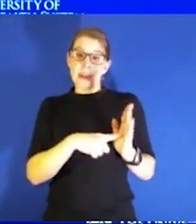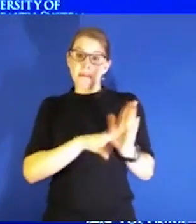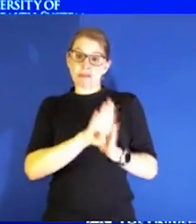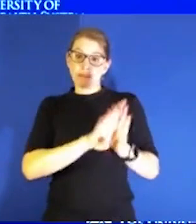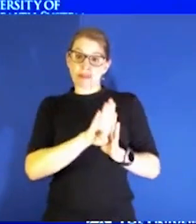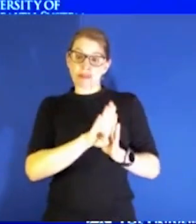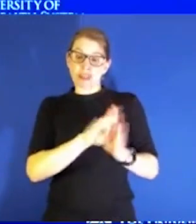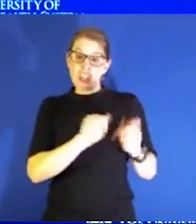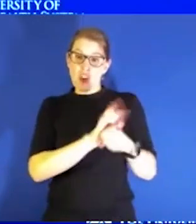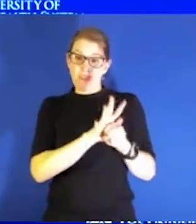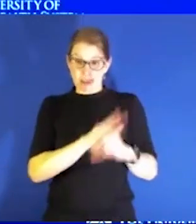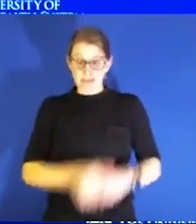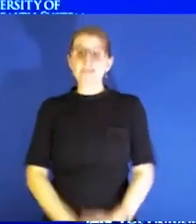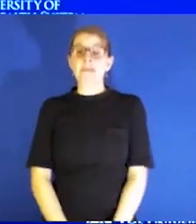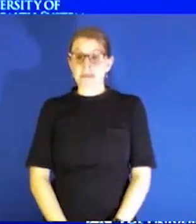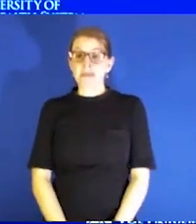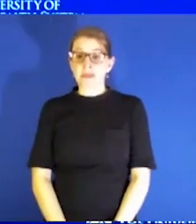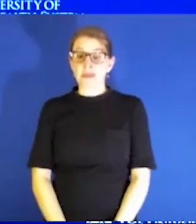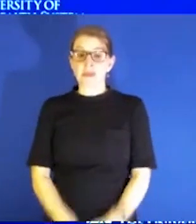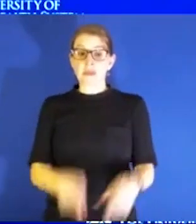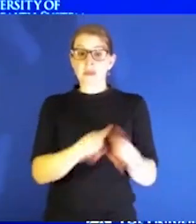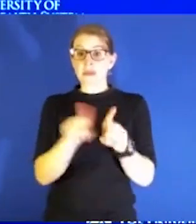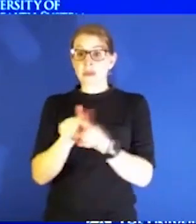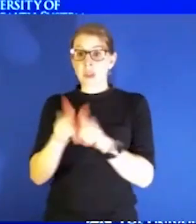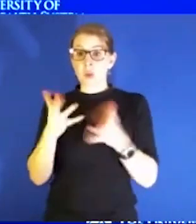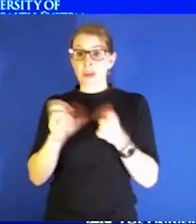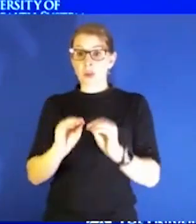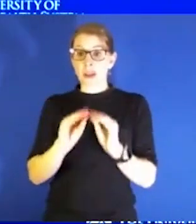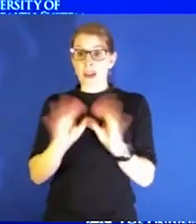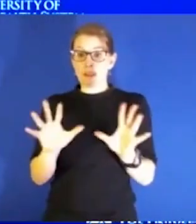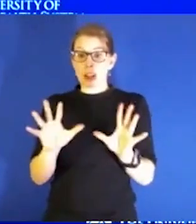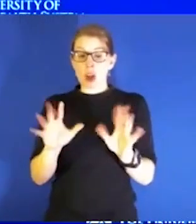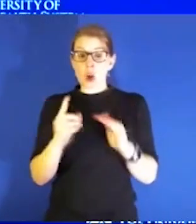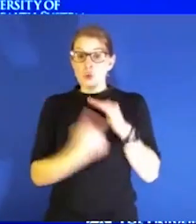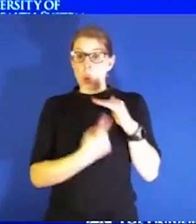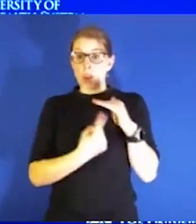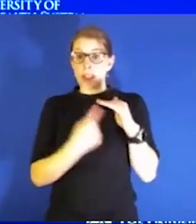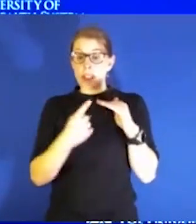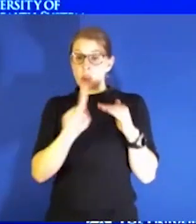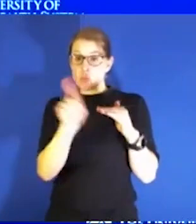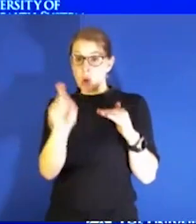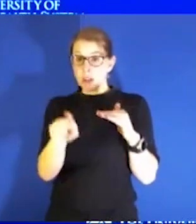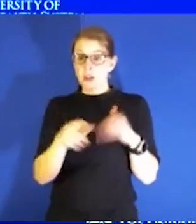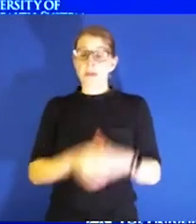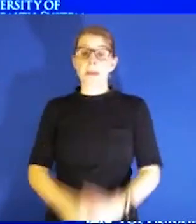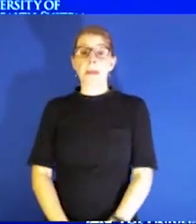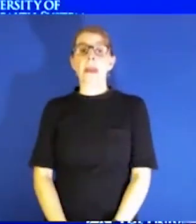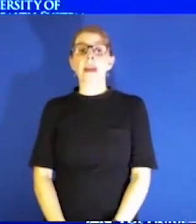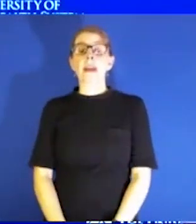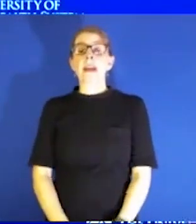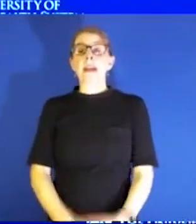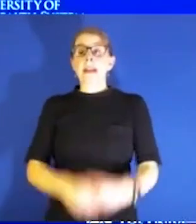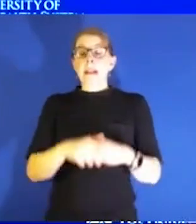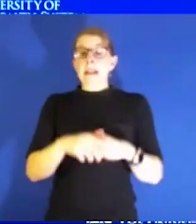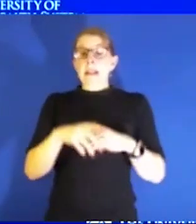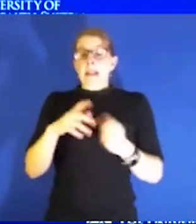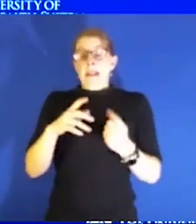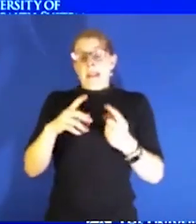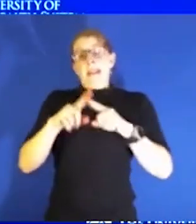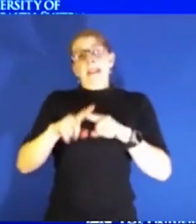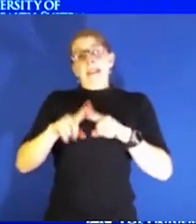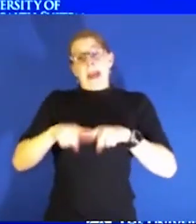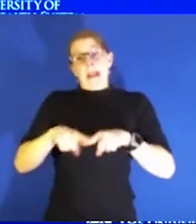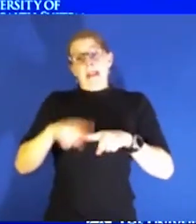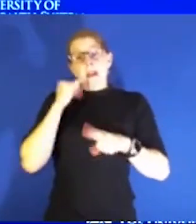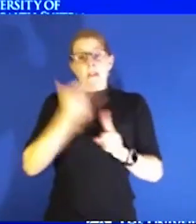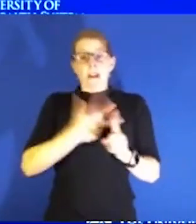one reason or another. And I'd just like to also clarify on the quarantine question, there is a differential based on if you were vaccinated and